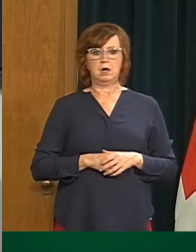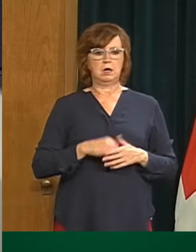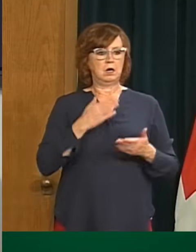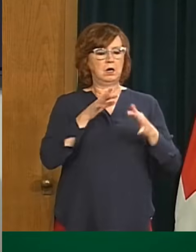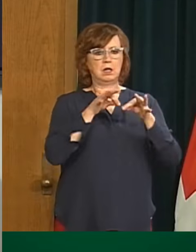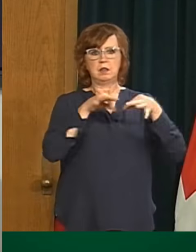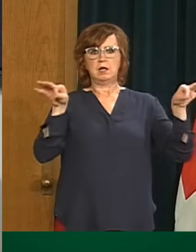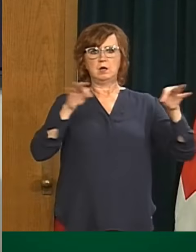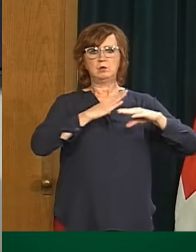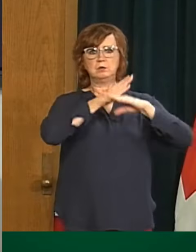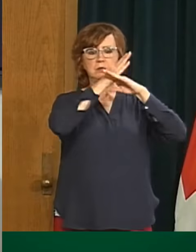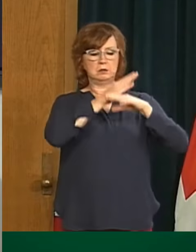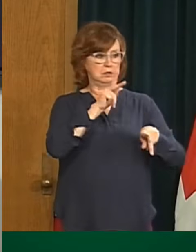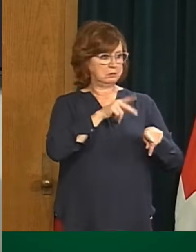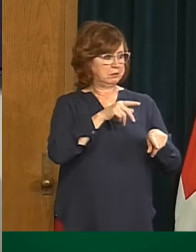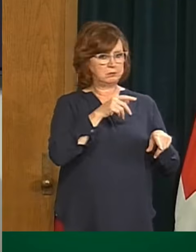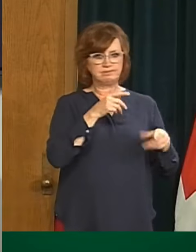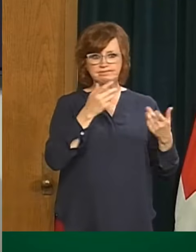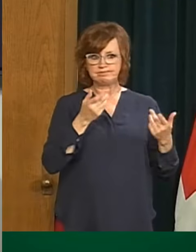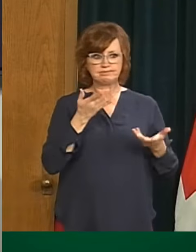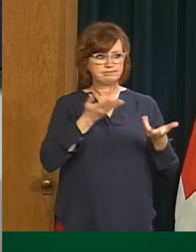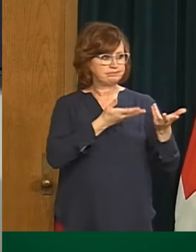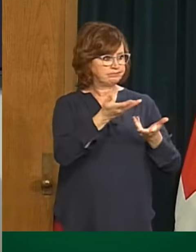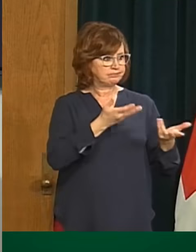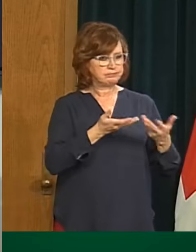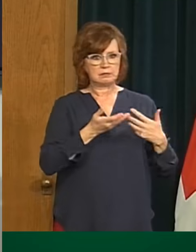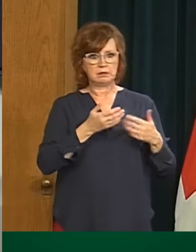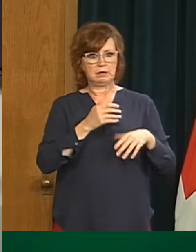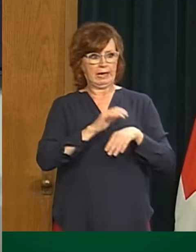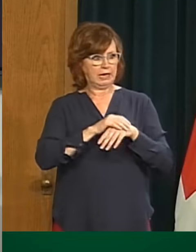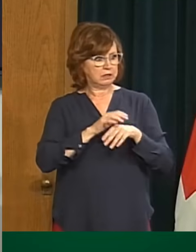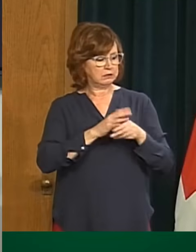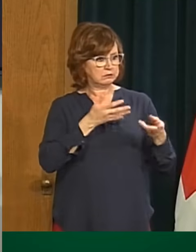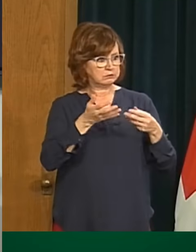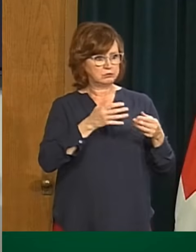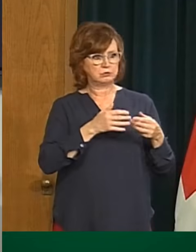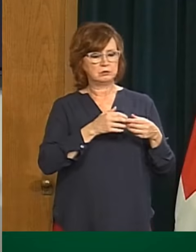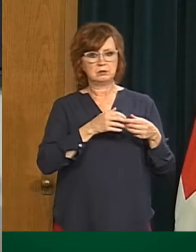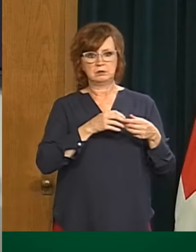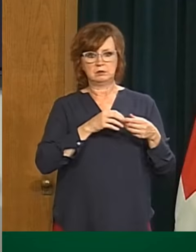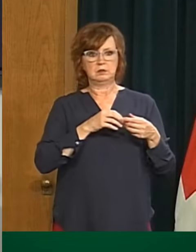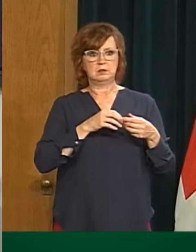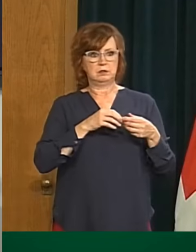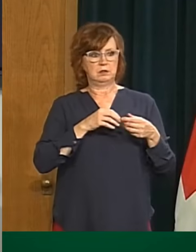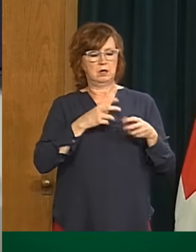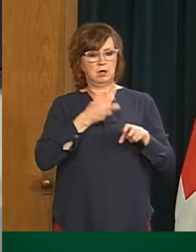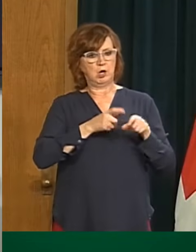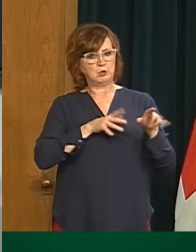the challenges we know exists in smaller communities and certainly in vulnerable communities like Loche is